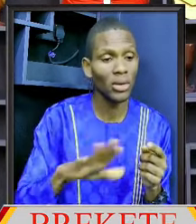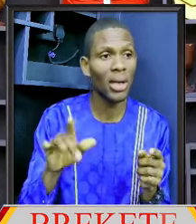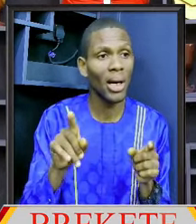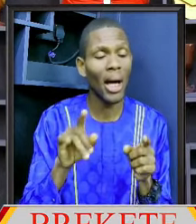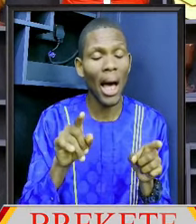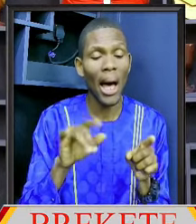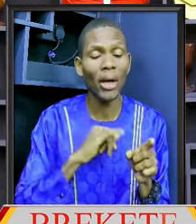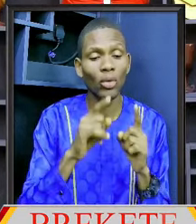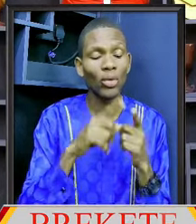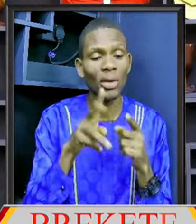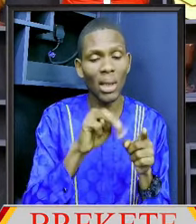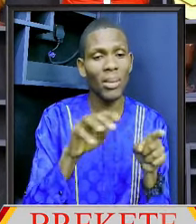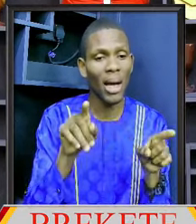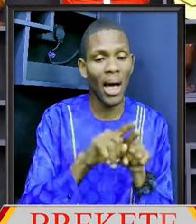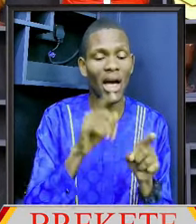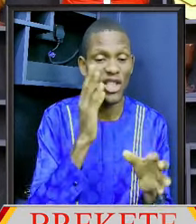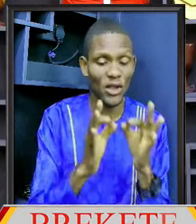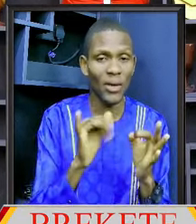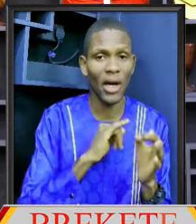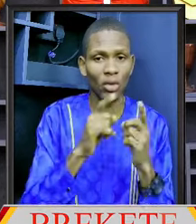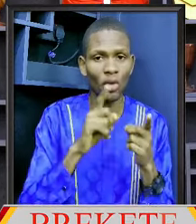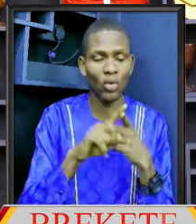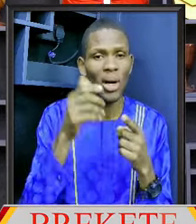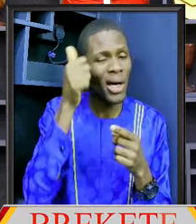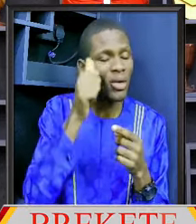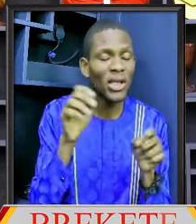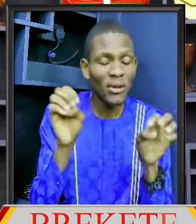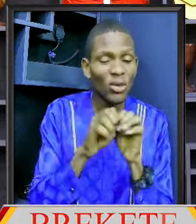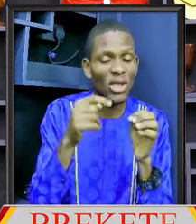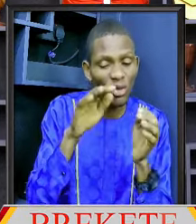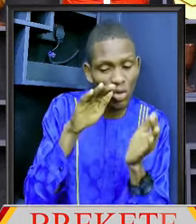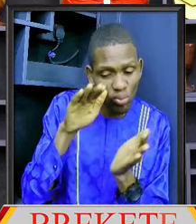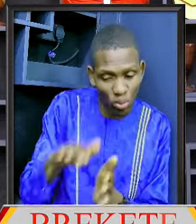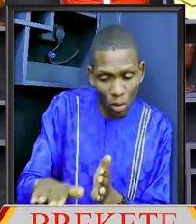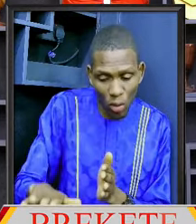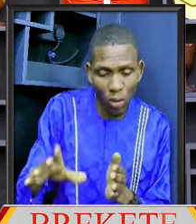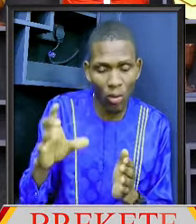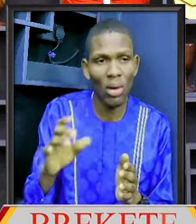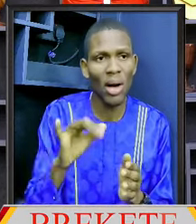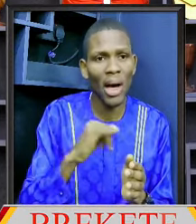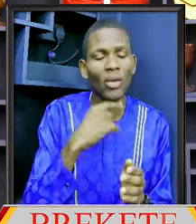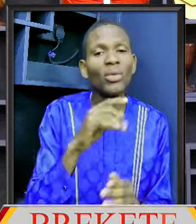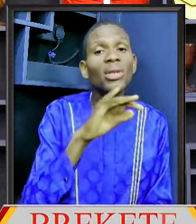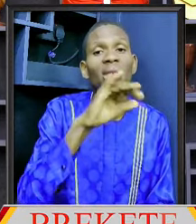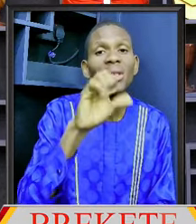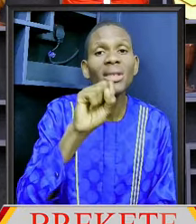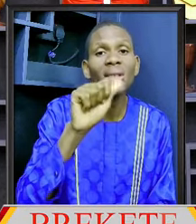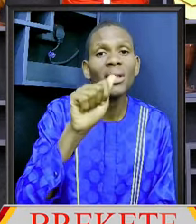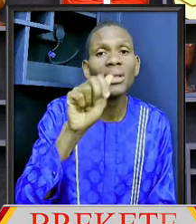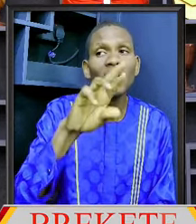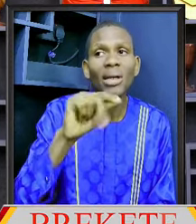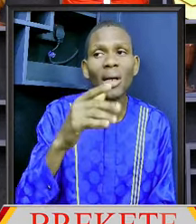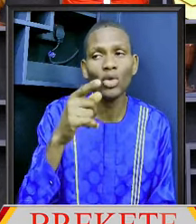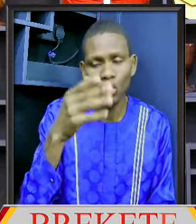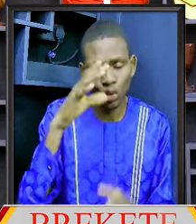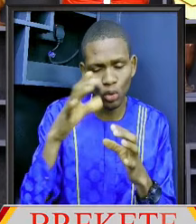discussing with adults, even the small ones. I say, Zara, I say, do you know that some